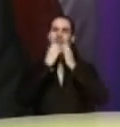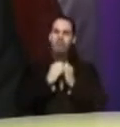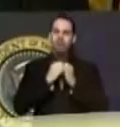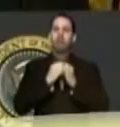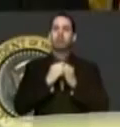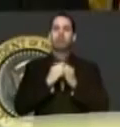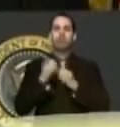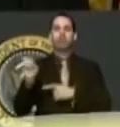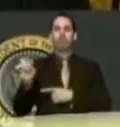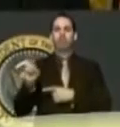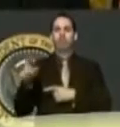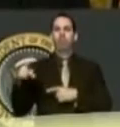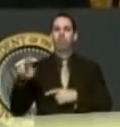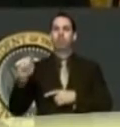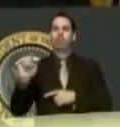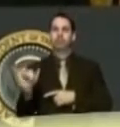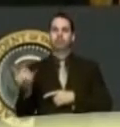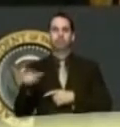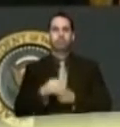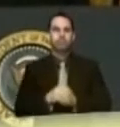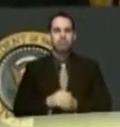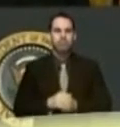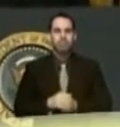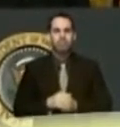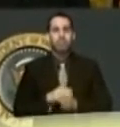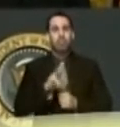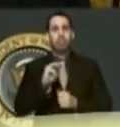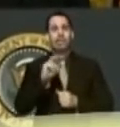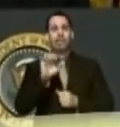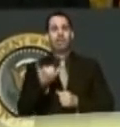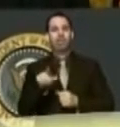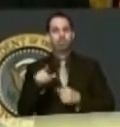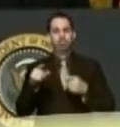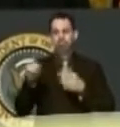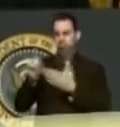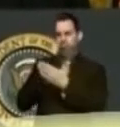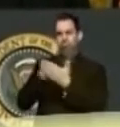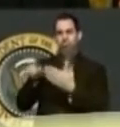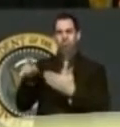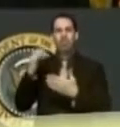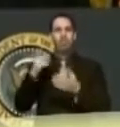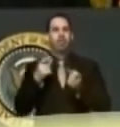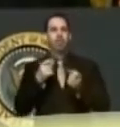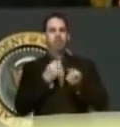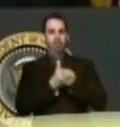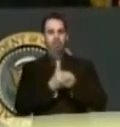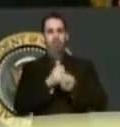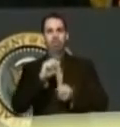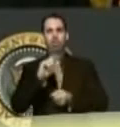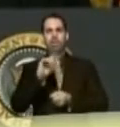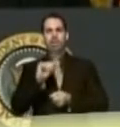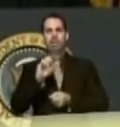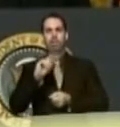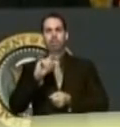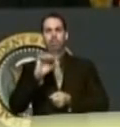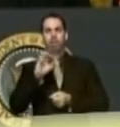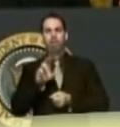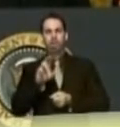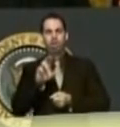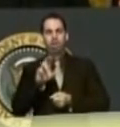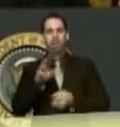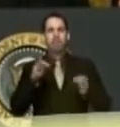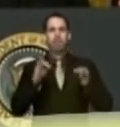Republican Party. Fue criticado por su contrincante Romney por haber apoyado a la jueza puertorriqueña Sonia Sotomayor al Tribunal de